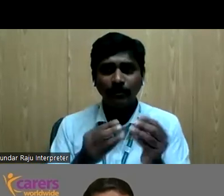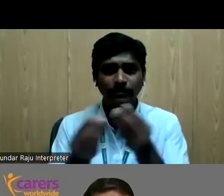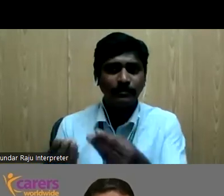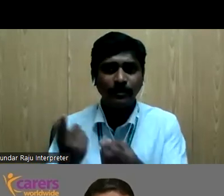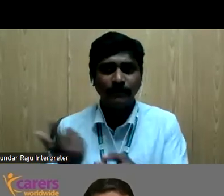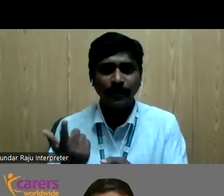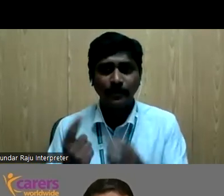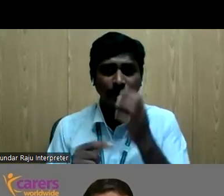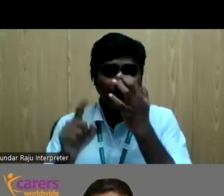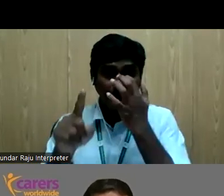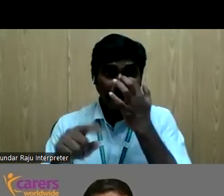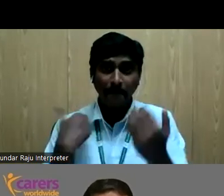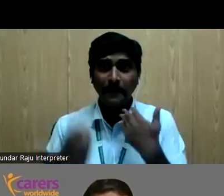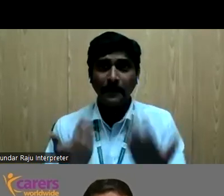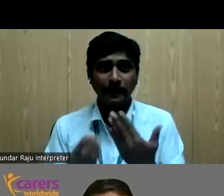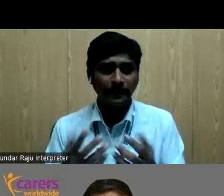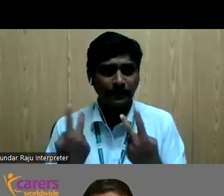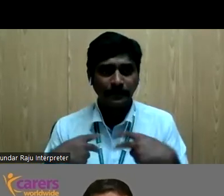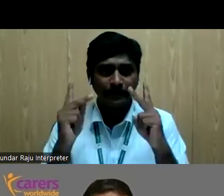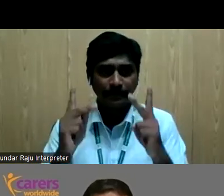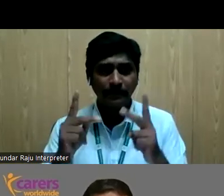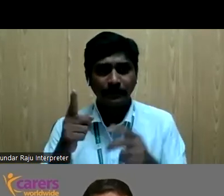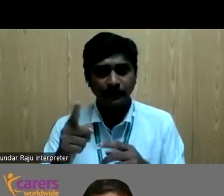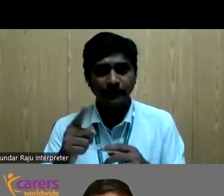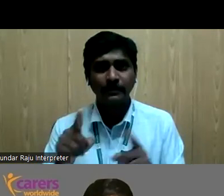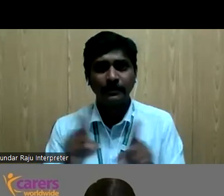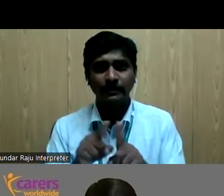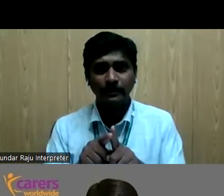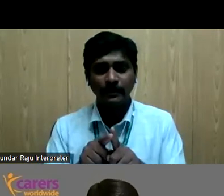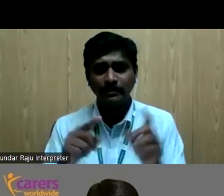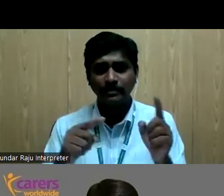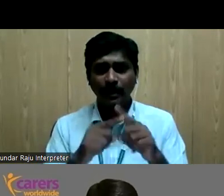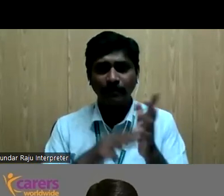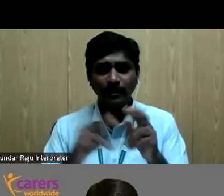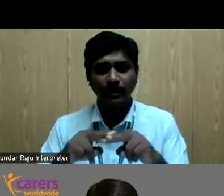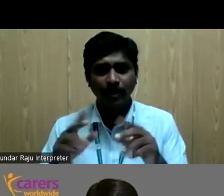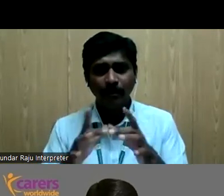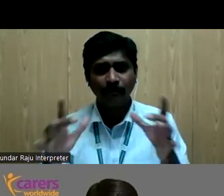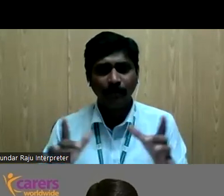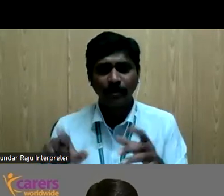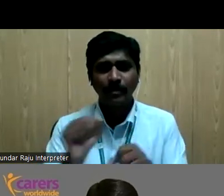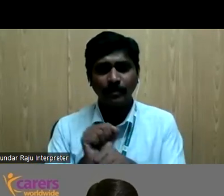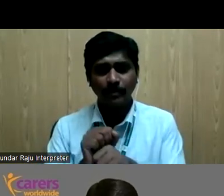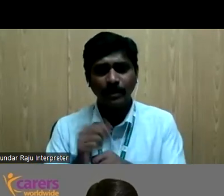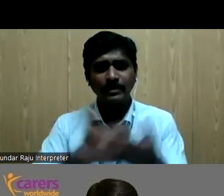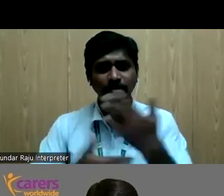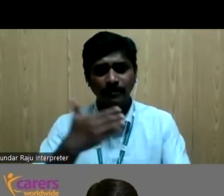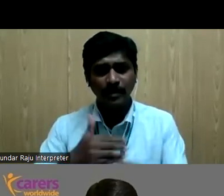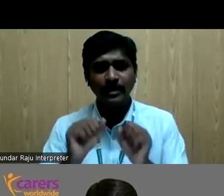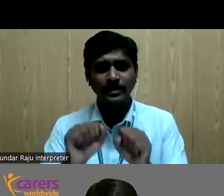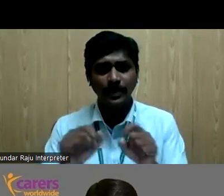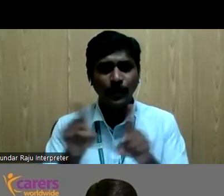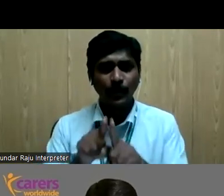of audience here is partner organizations of Tech Mahindra Foundation and they would be working with people with disabilities. So according to